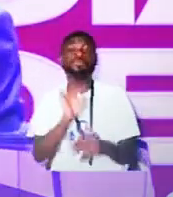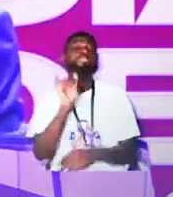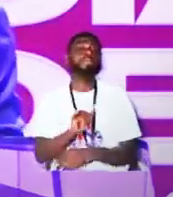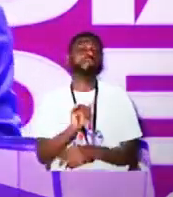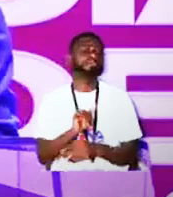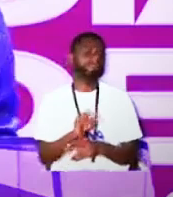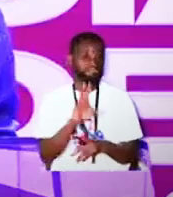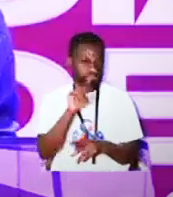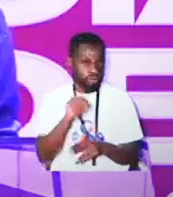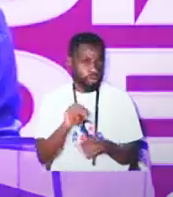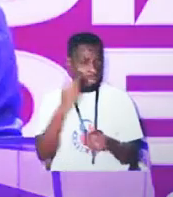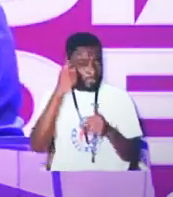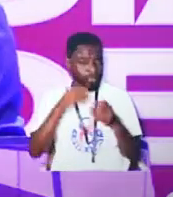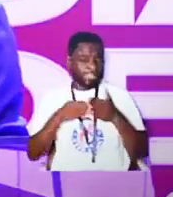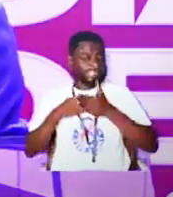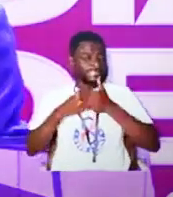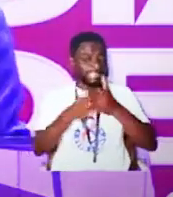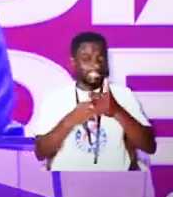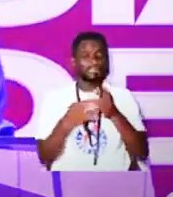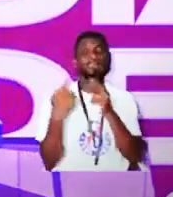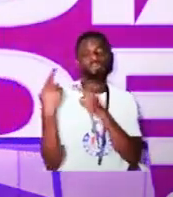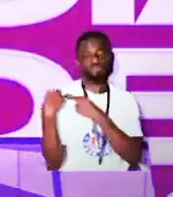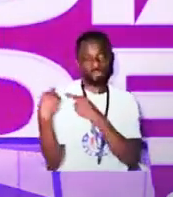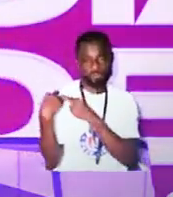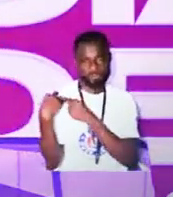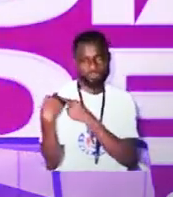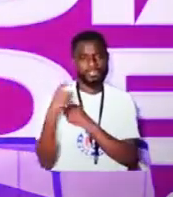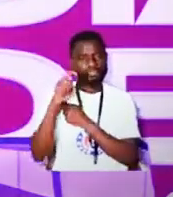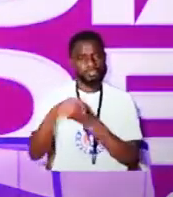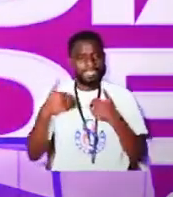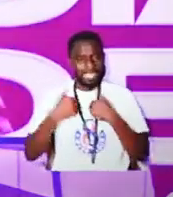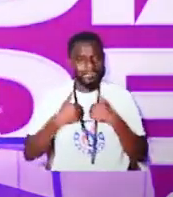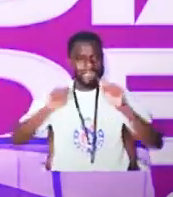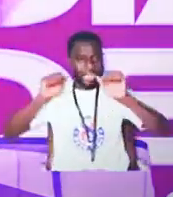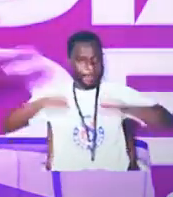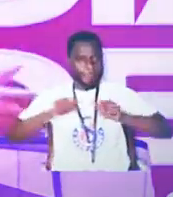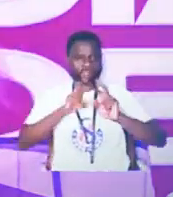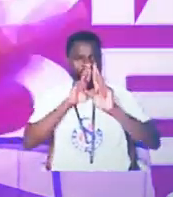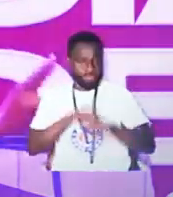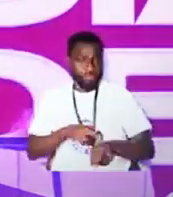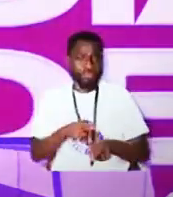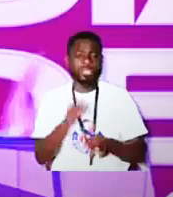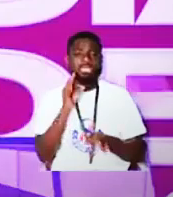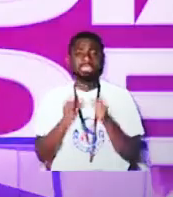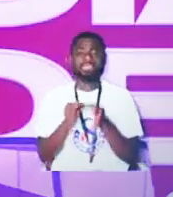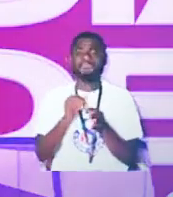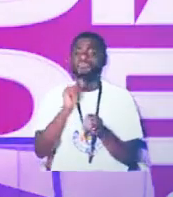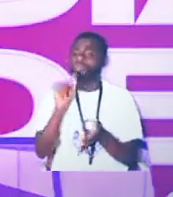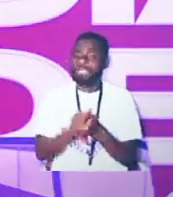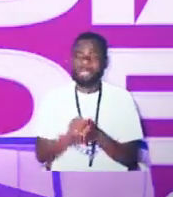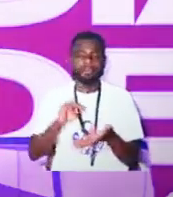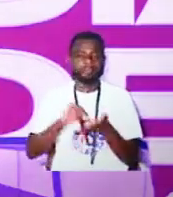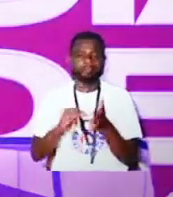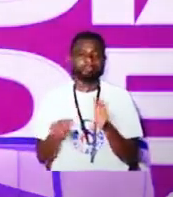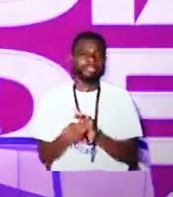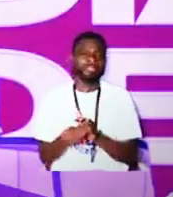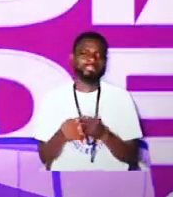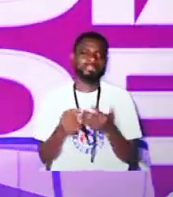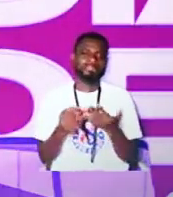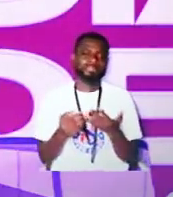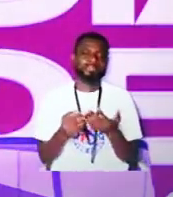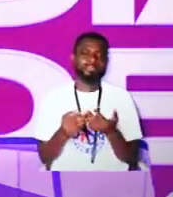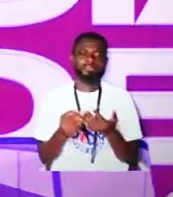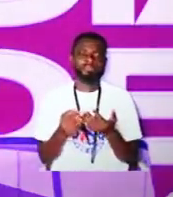is responsibility. And you must have the ability to respond. Otherwise, leadership is vulnerability too.